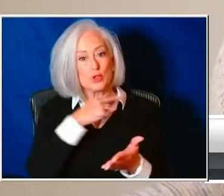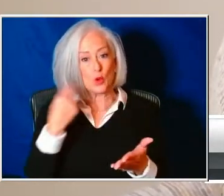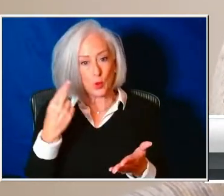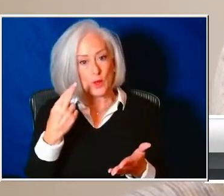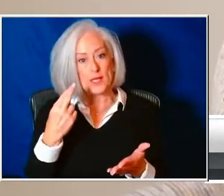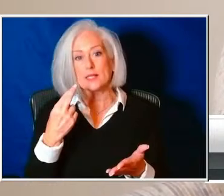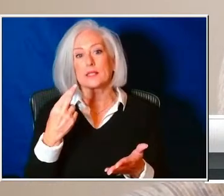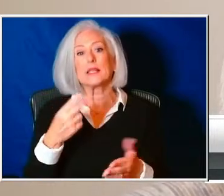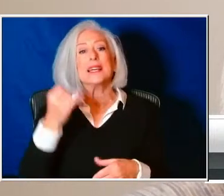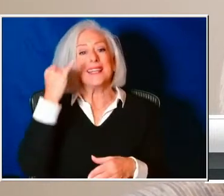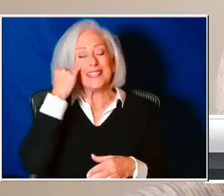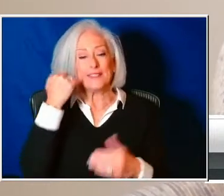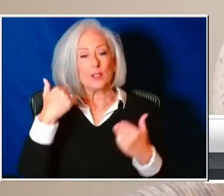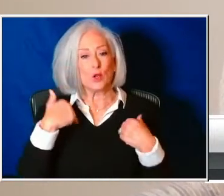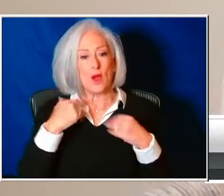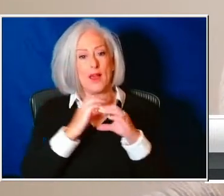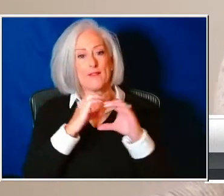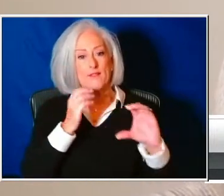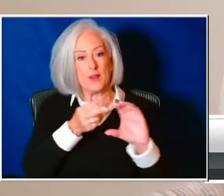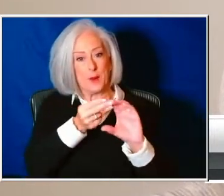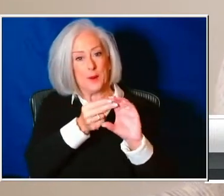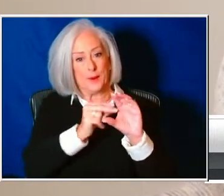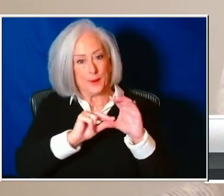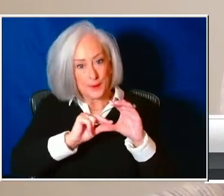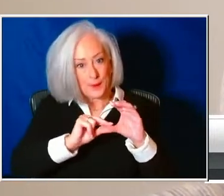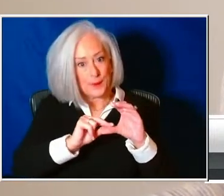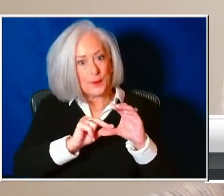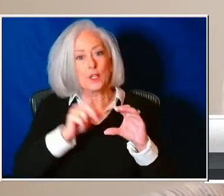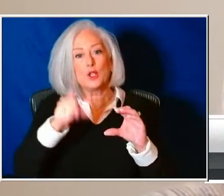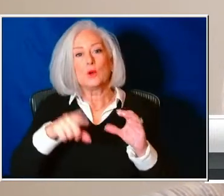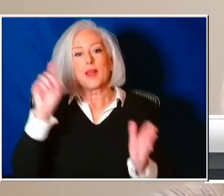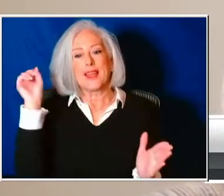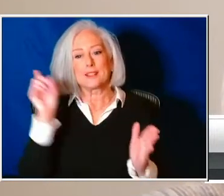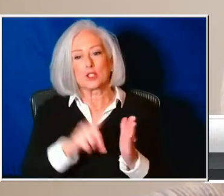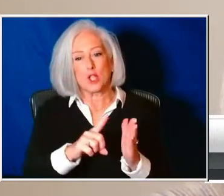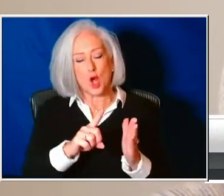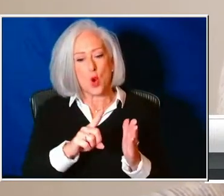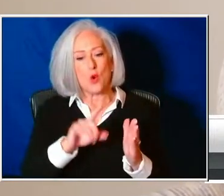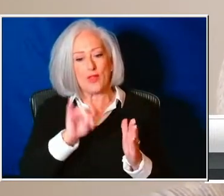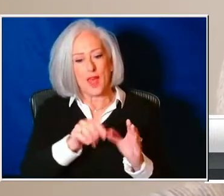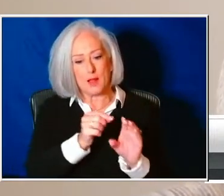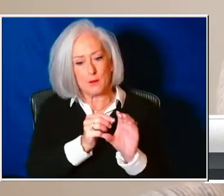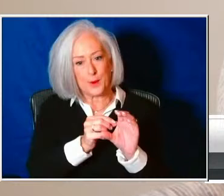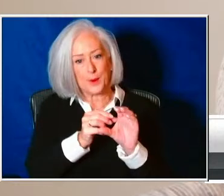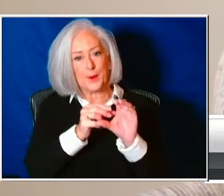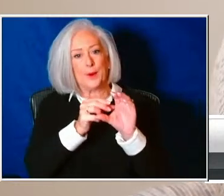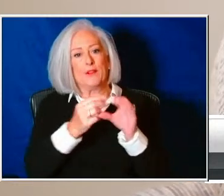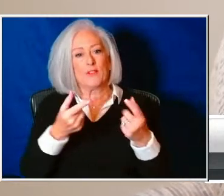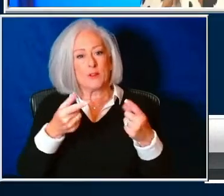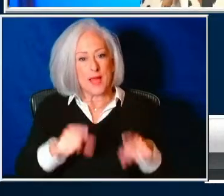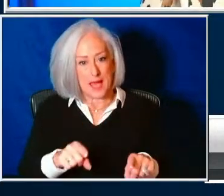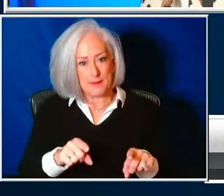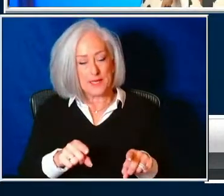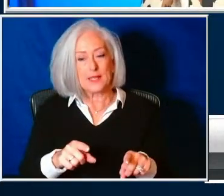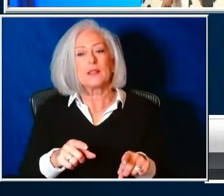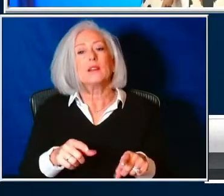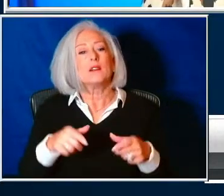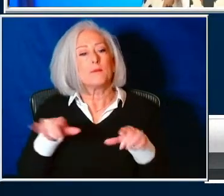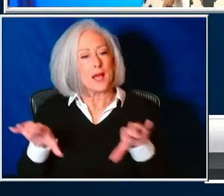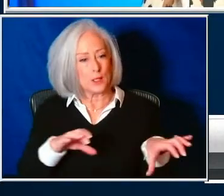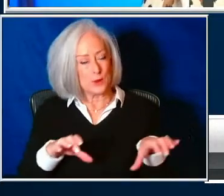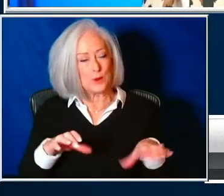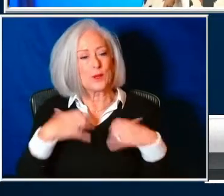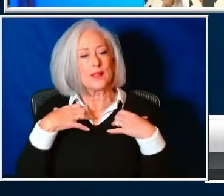plaque, by having the healthy lifestyle, the diet, the exercise, and managing everything else. We do have some information.